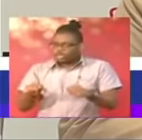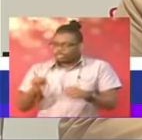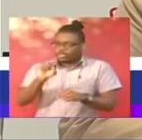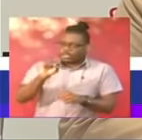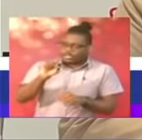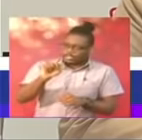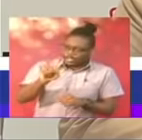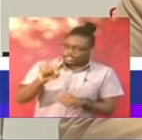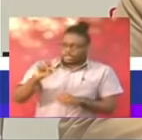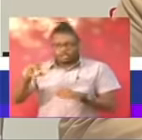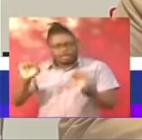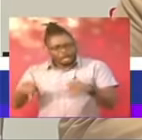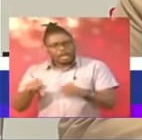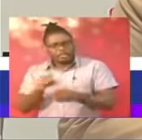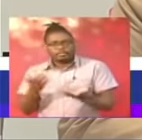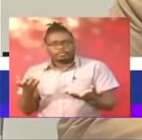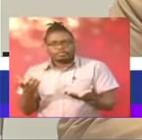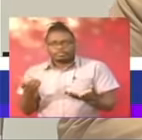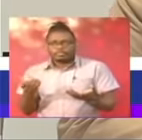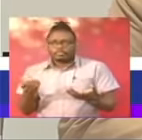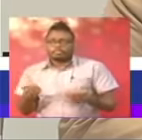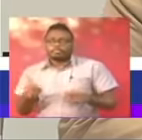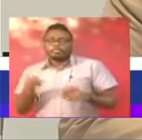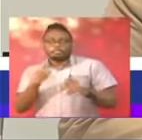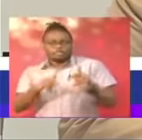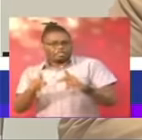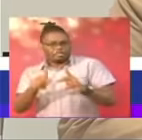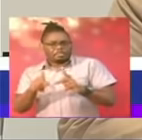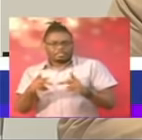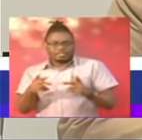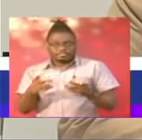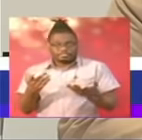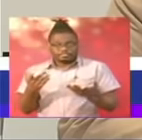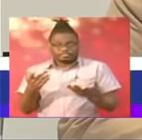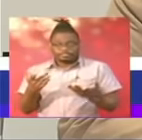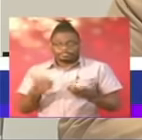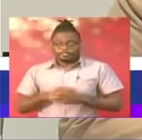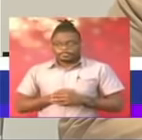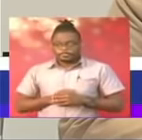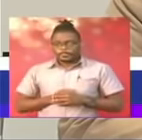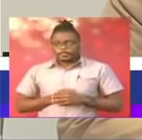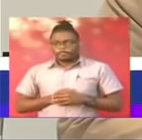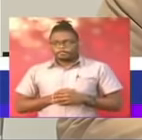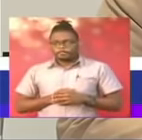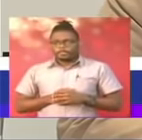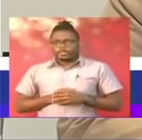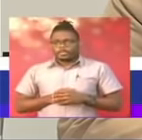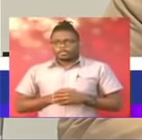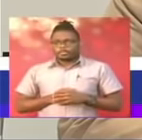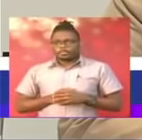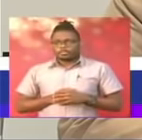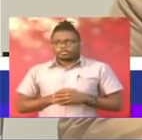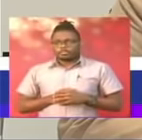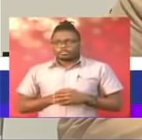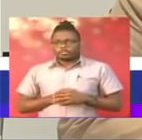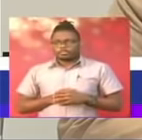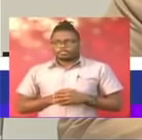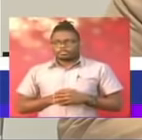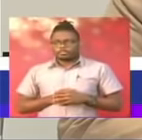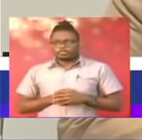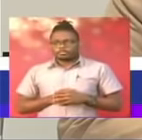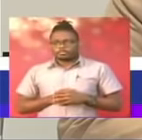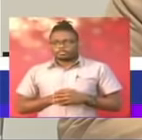point where there was any sort of, for want of a better word, saturation of those who have desired